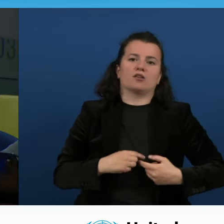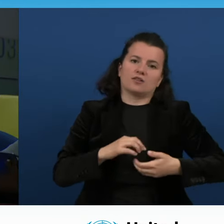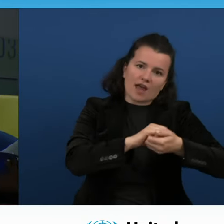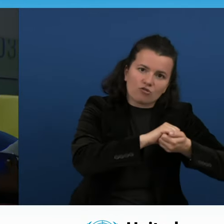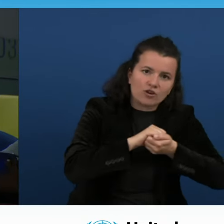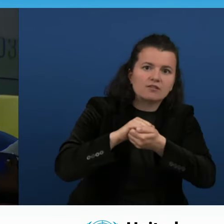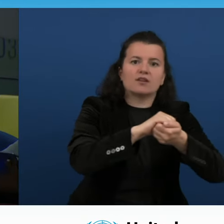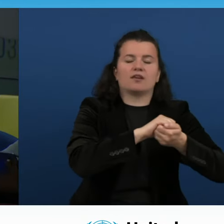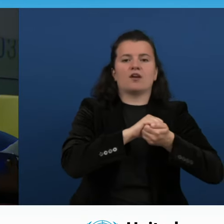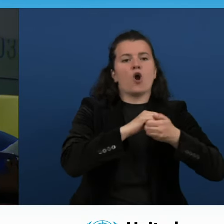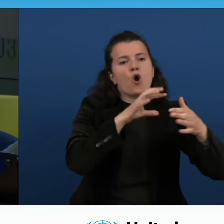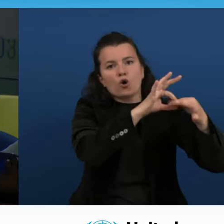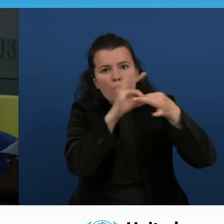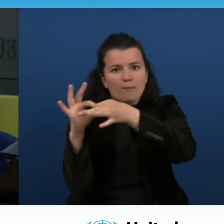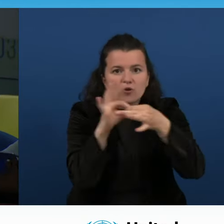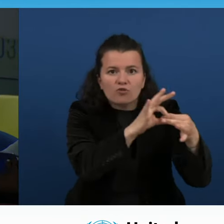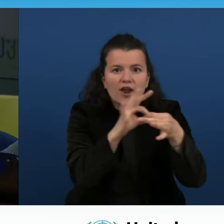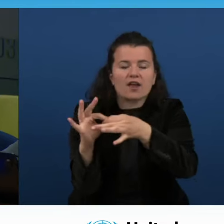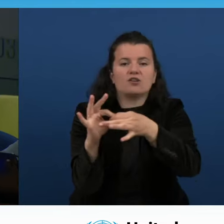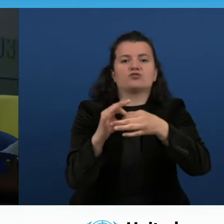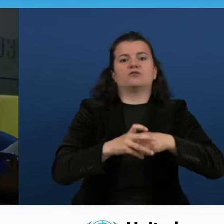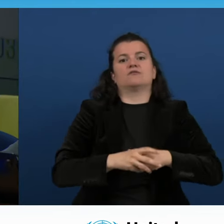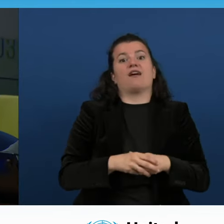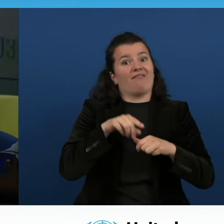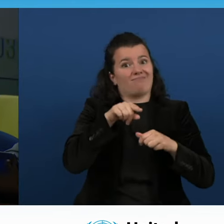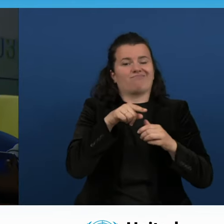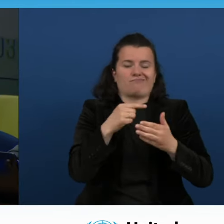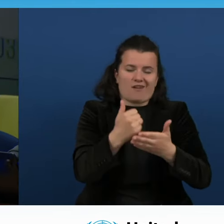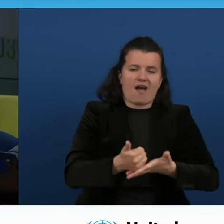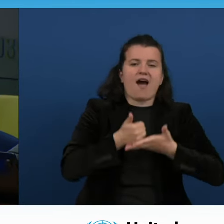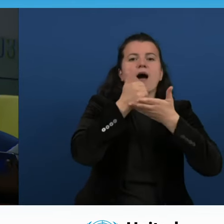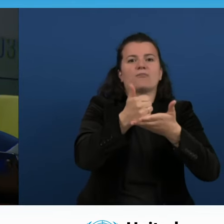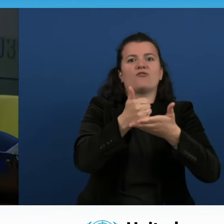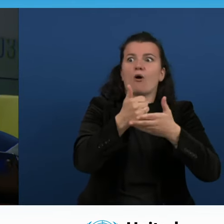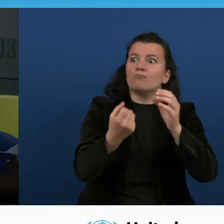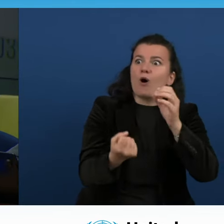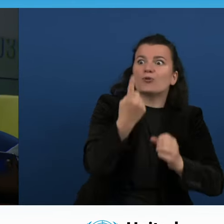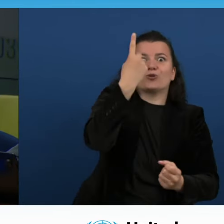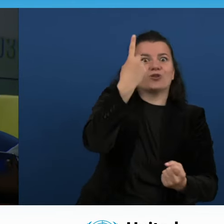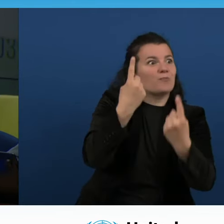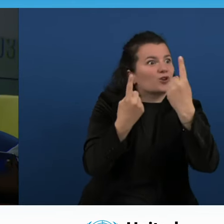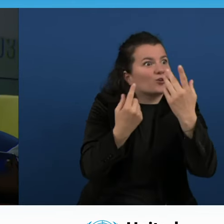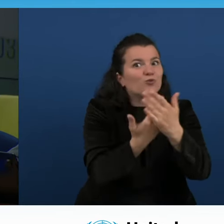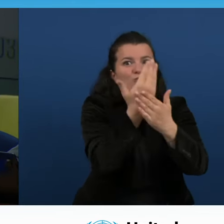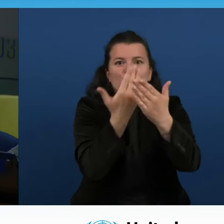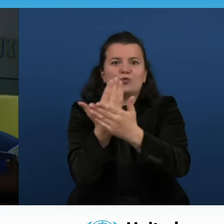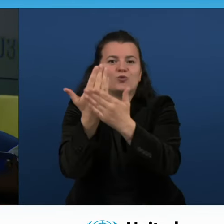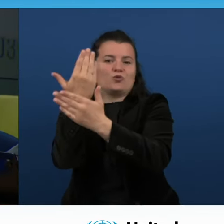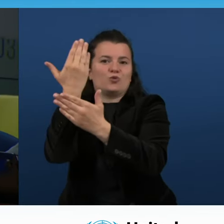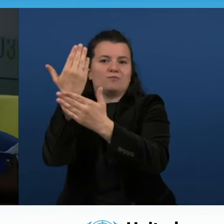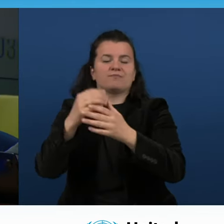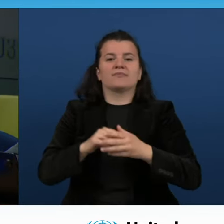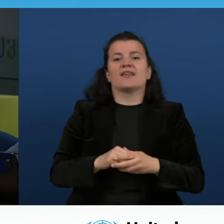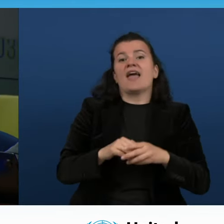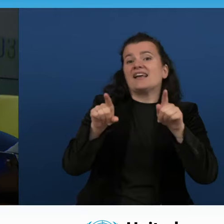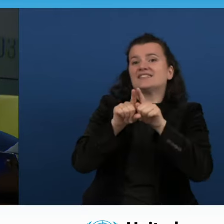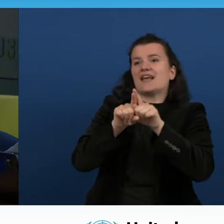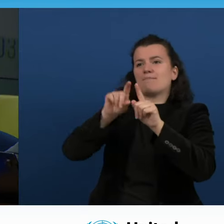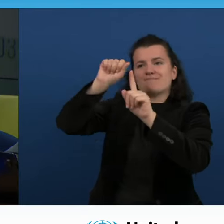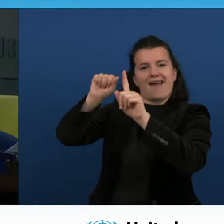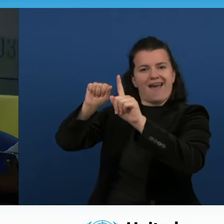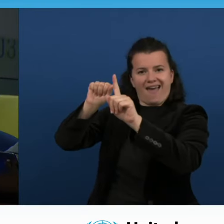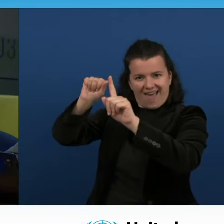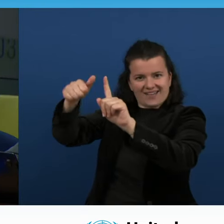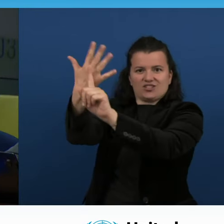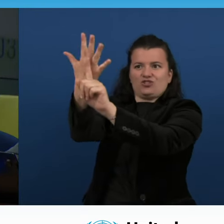the response to new threats and opportunities, as well as to accelerate the implementation of our Agenda 2030. Your contributions